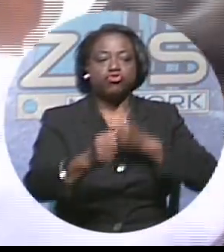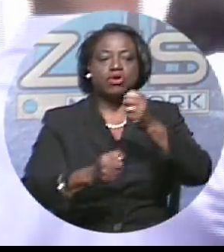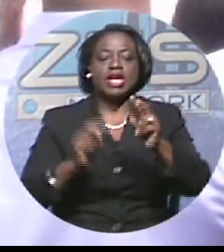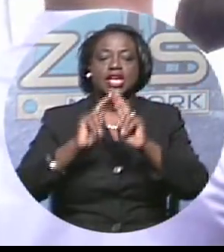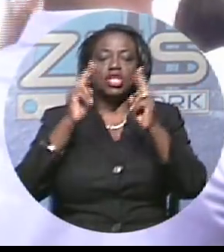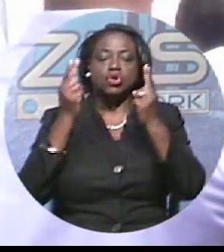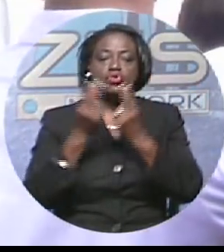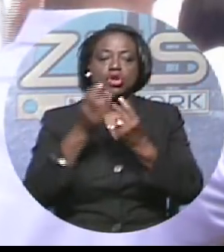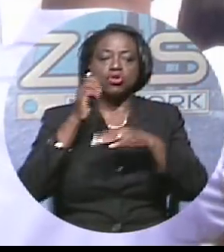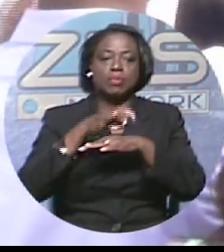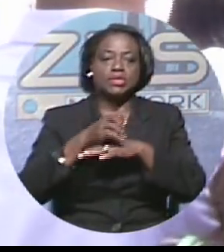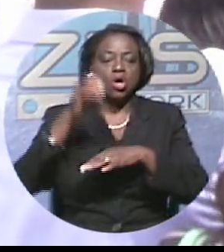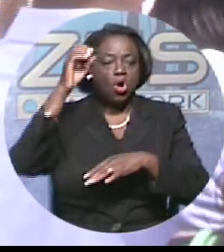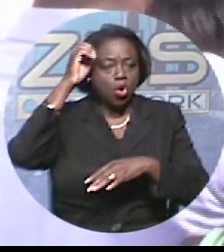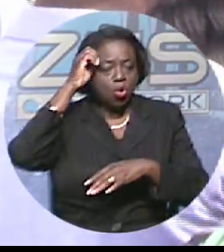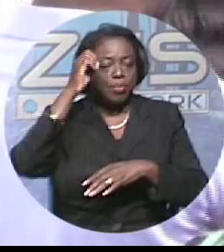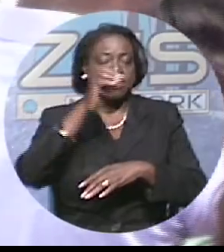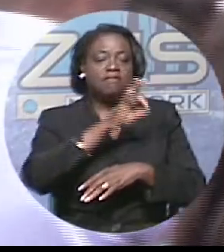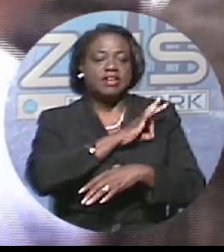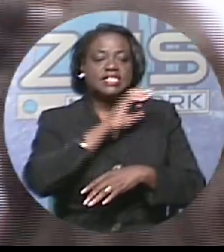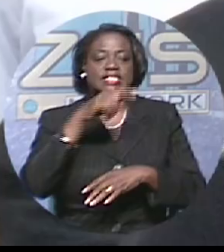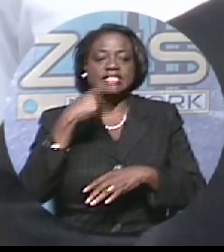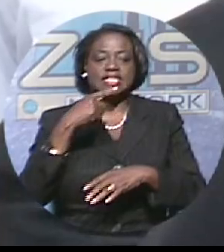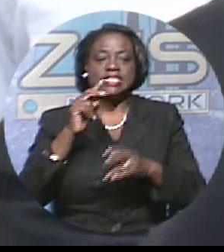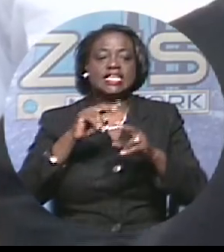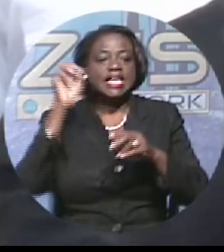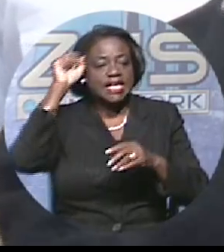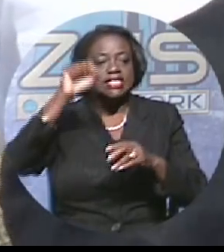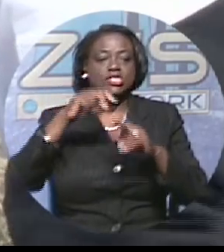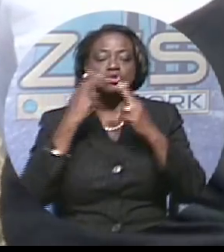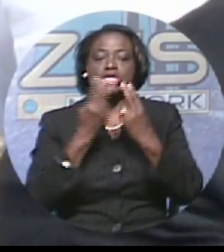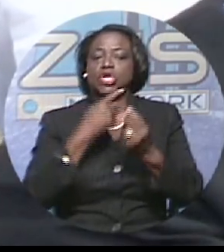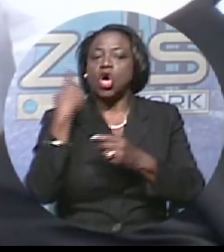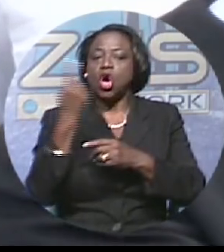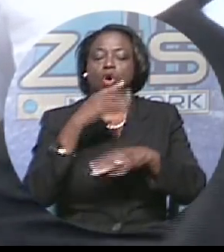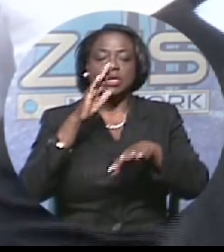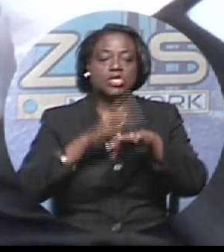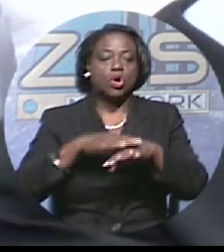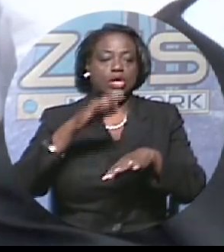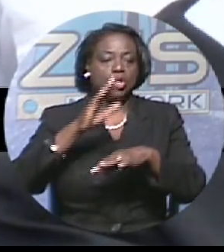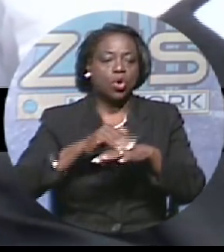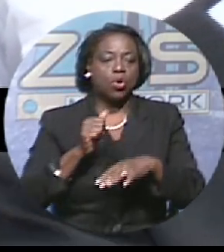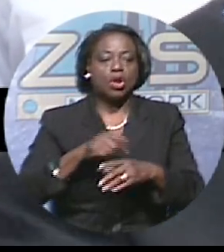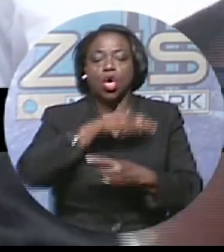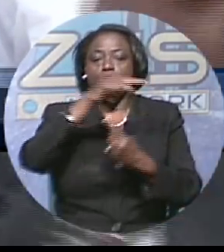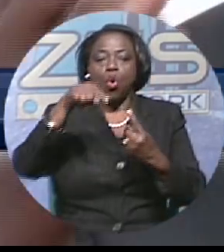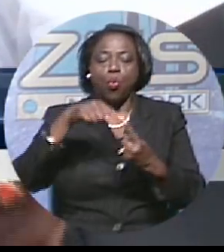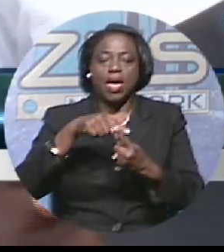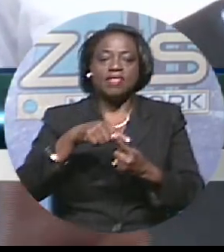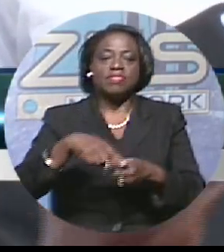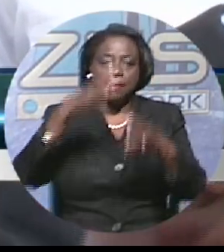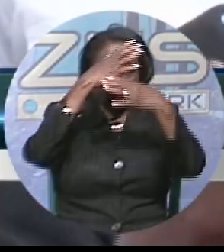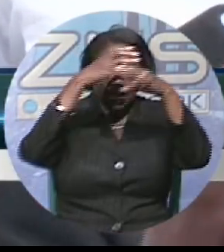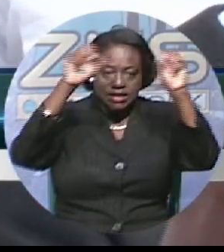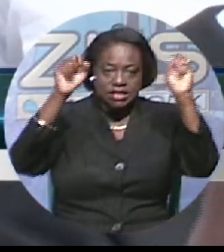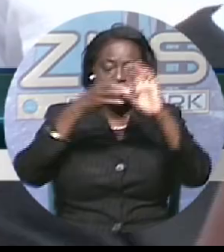the unions he represents are always on call. When the president of the doctors union say